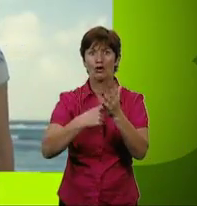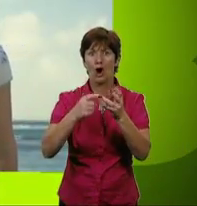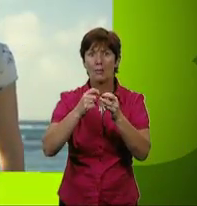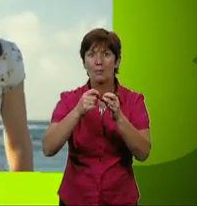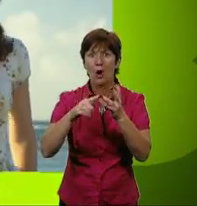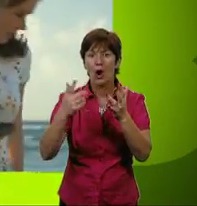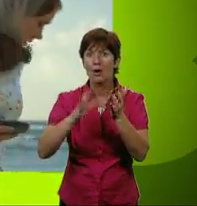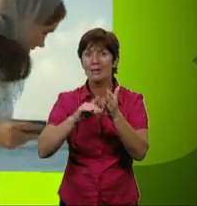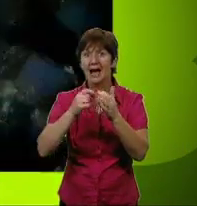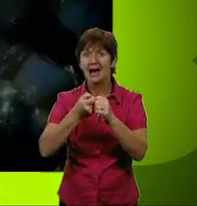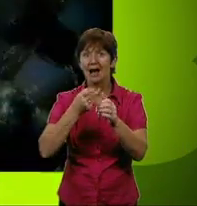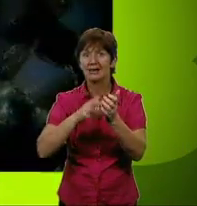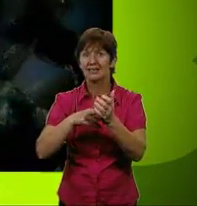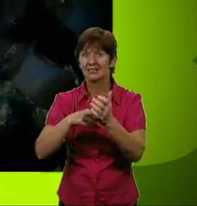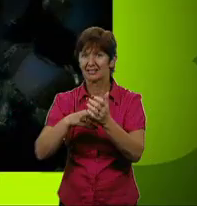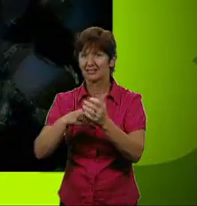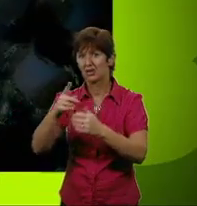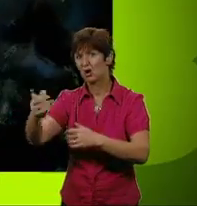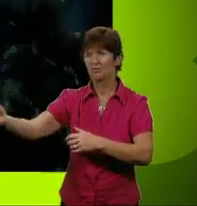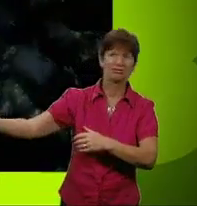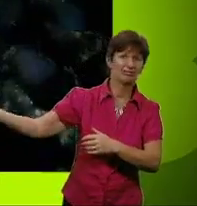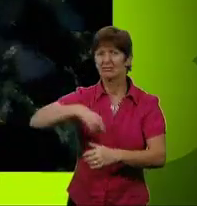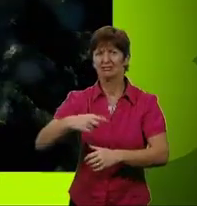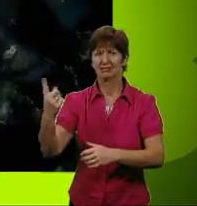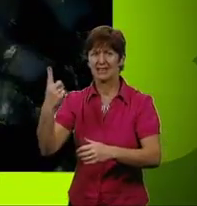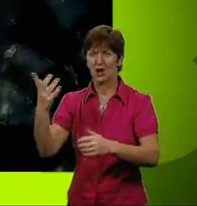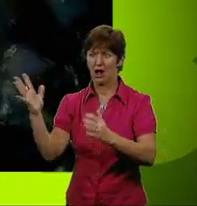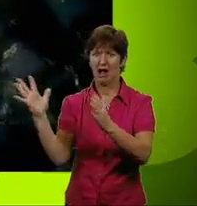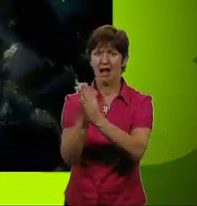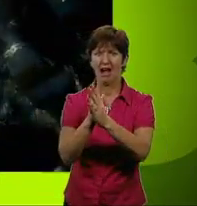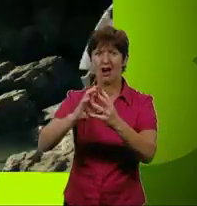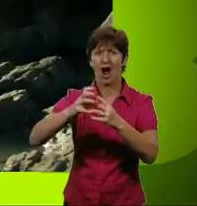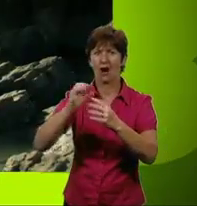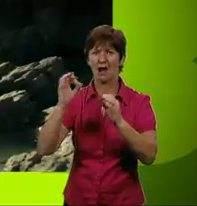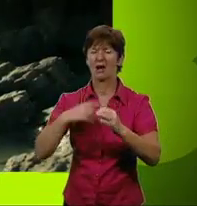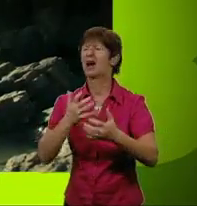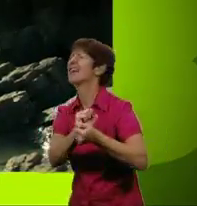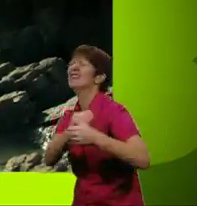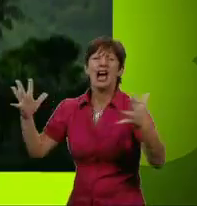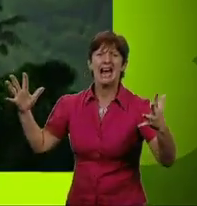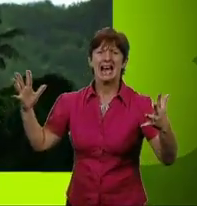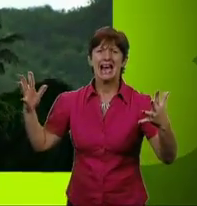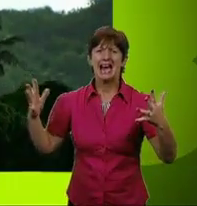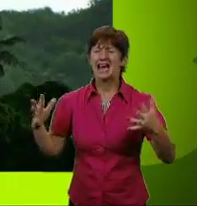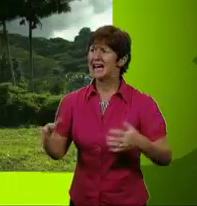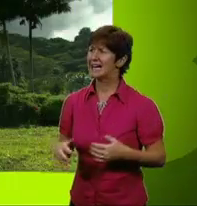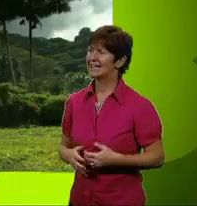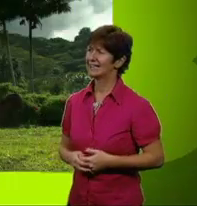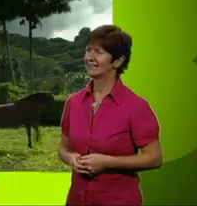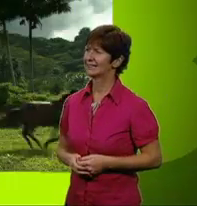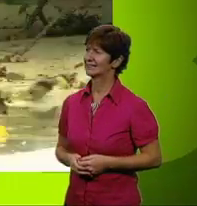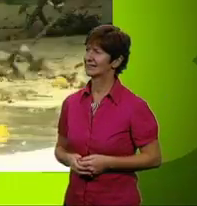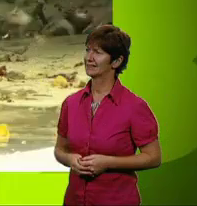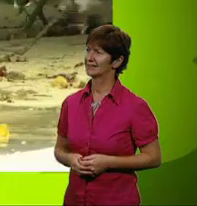the Seaborn. I want my freedom! Freedom! Freedom!